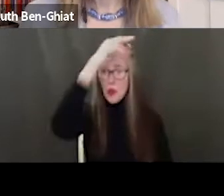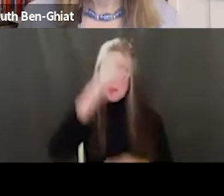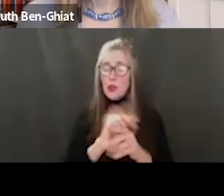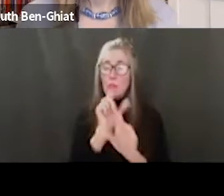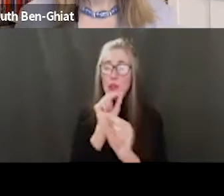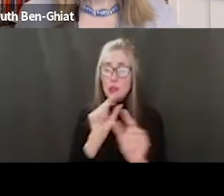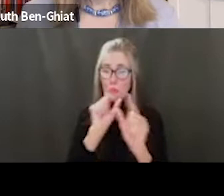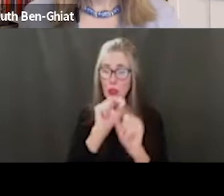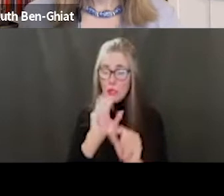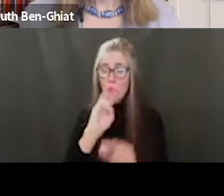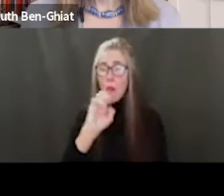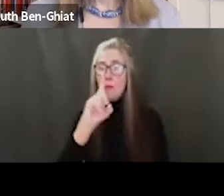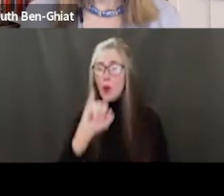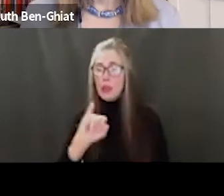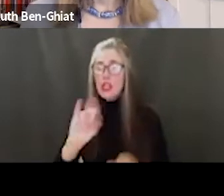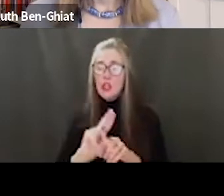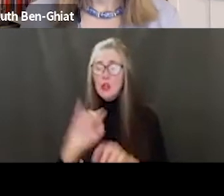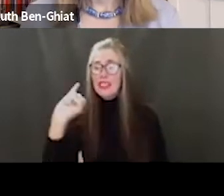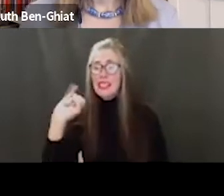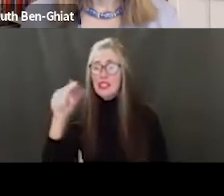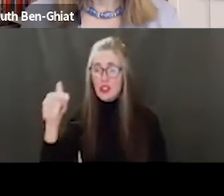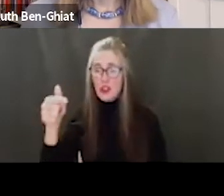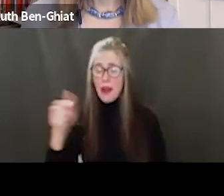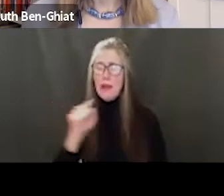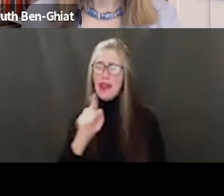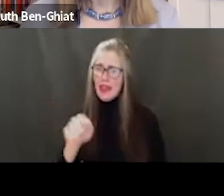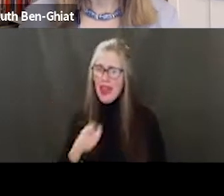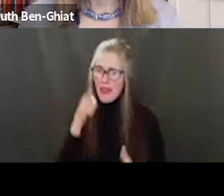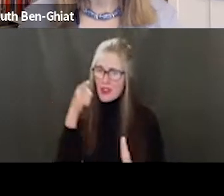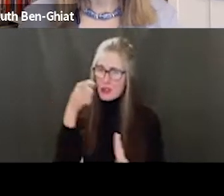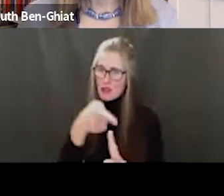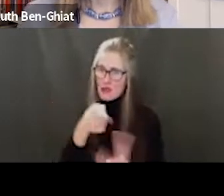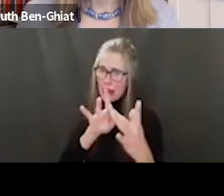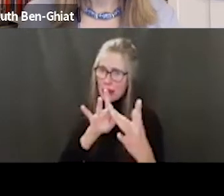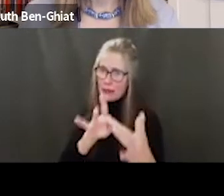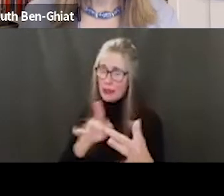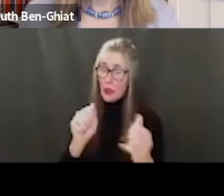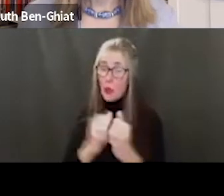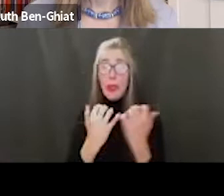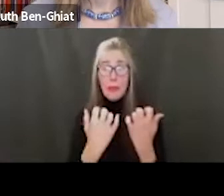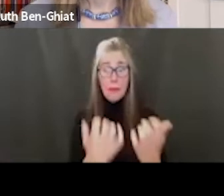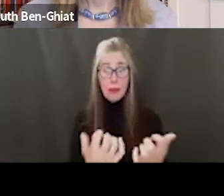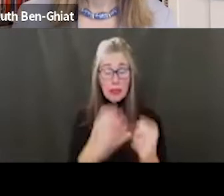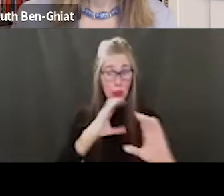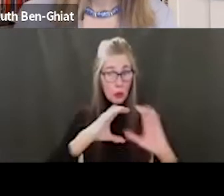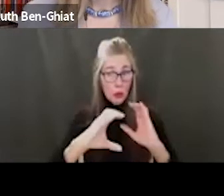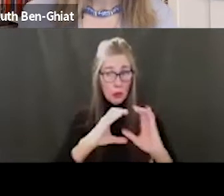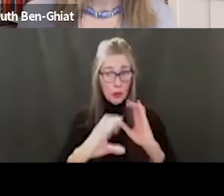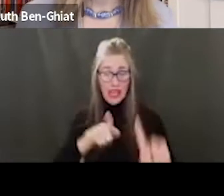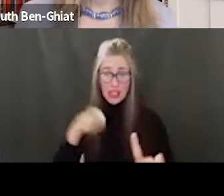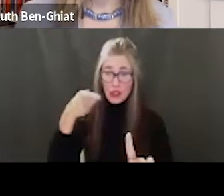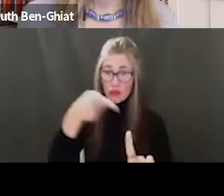of Instagram, authoritarians always have direct communications channels with the public. And this is very important, that